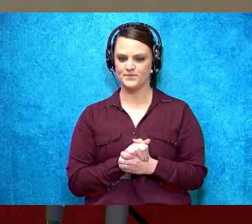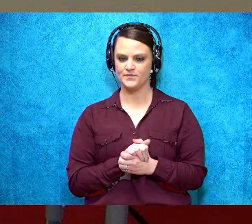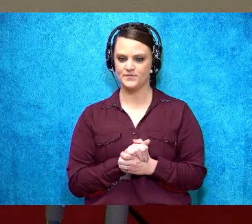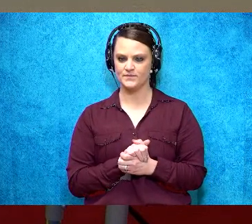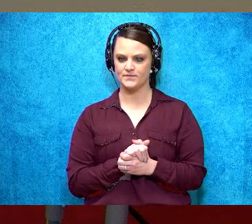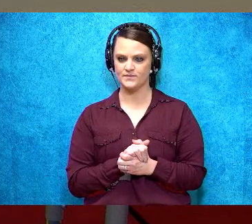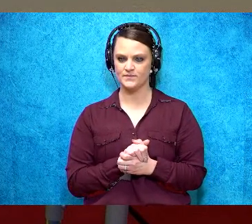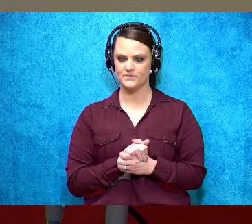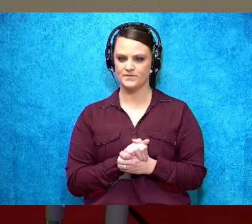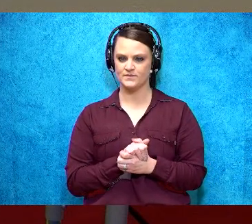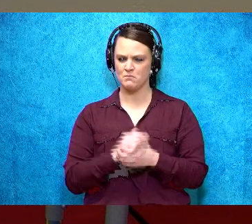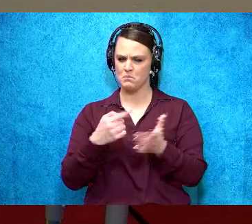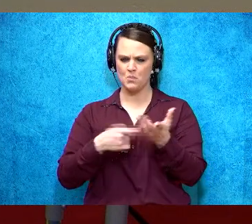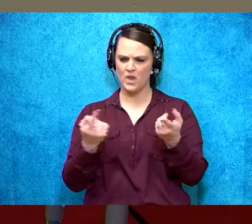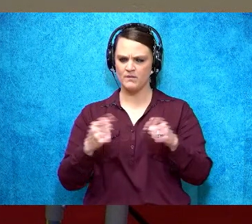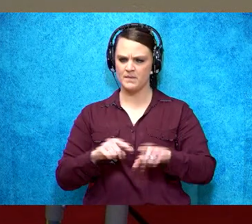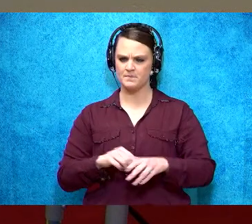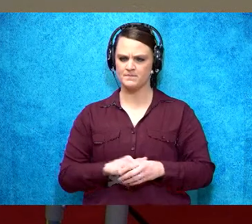What happened?